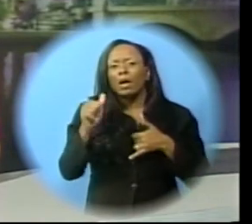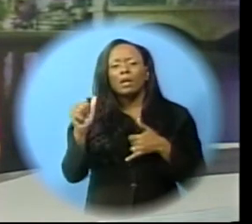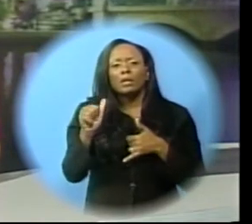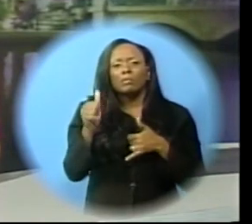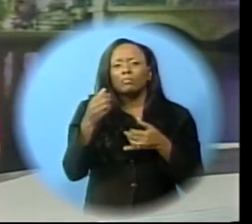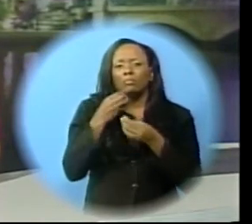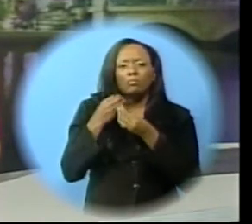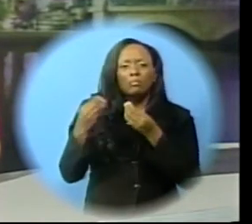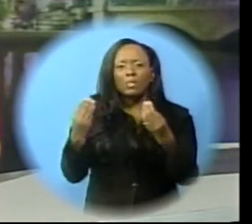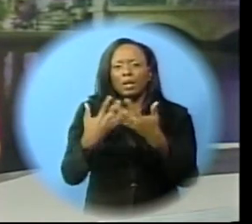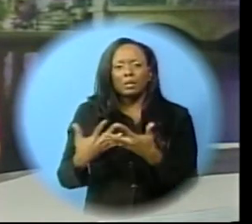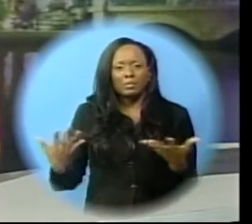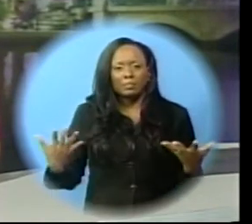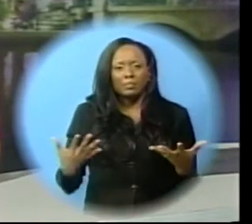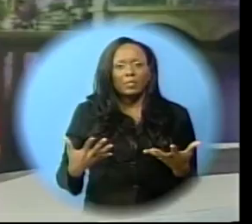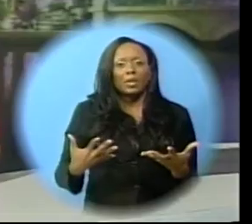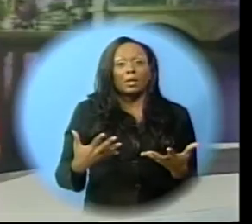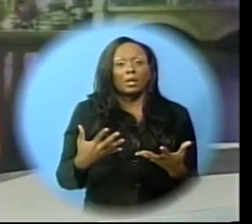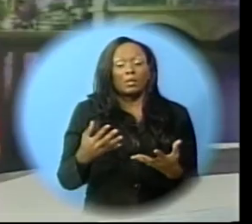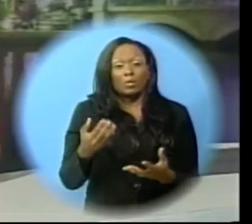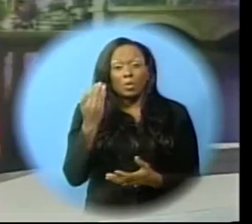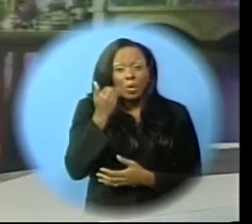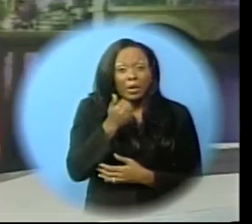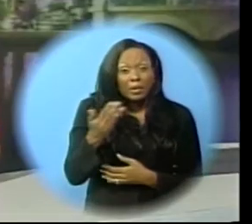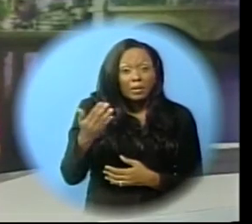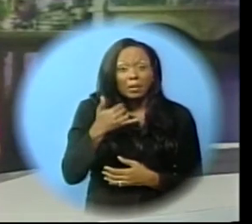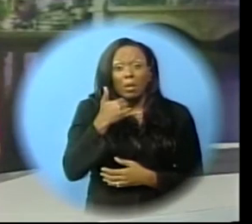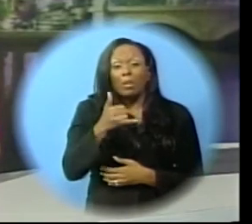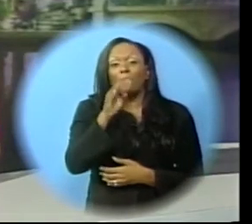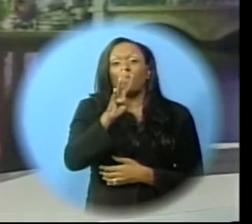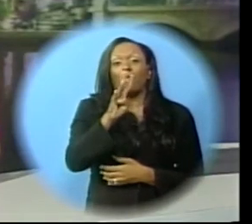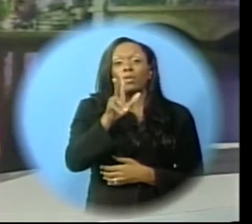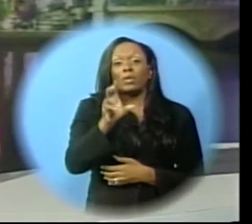that investigation. They encourage anyone with information to call